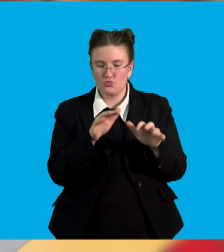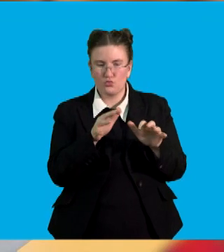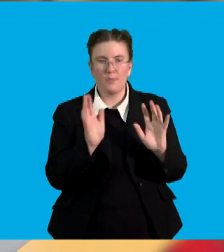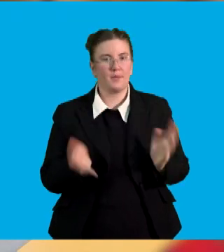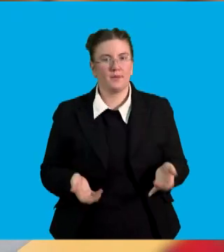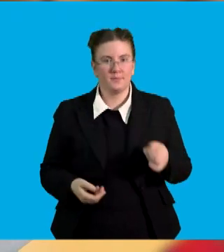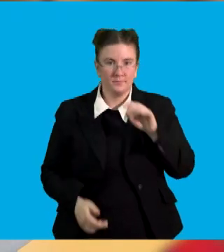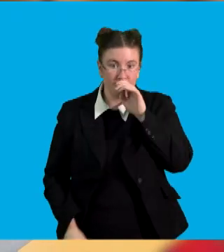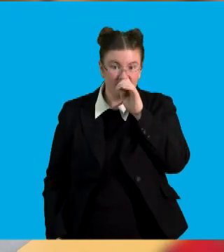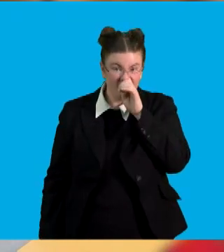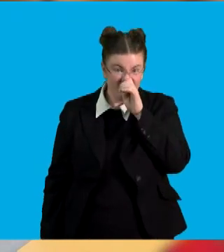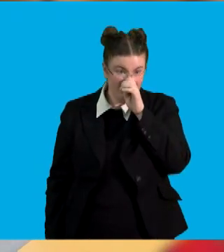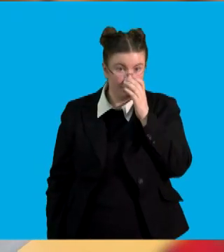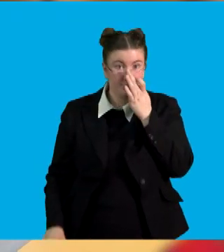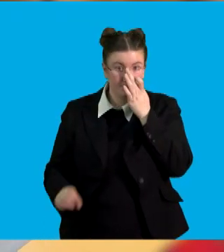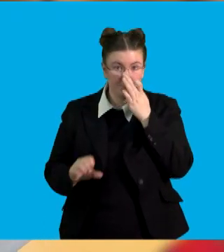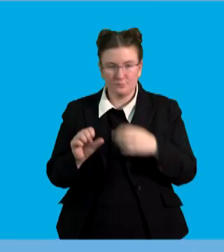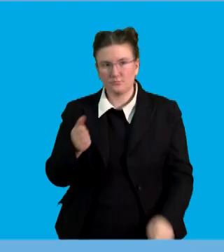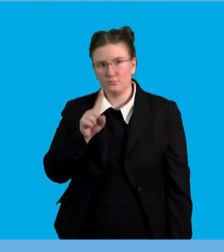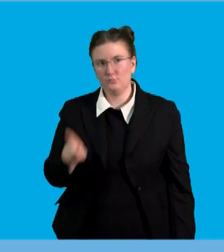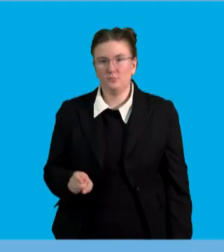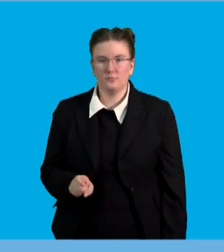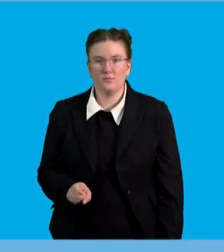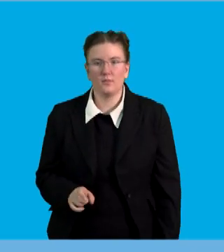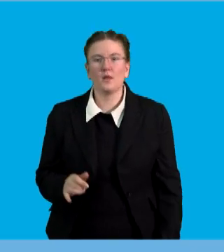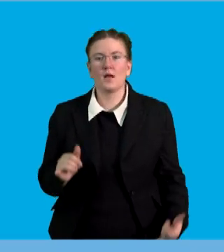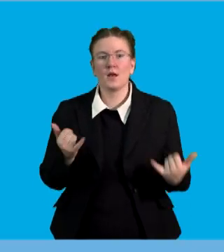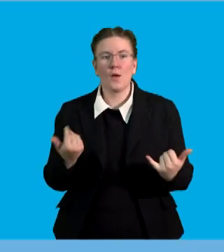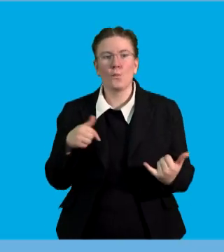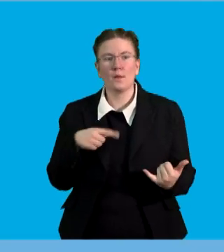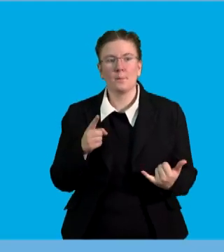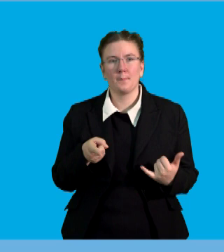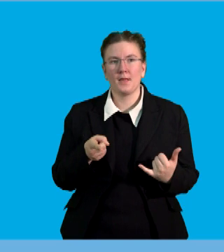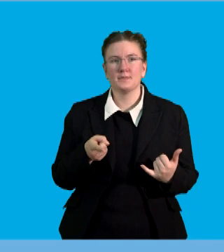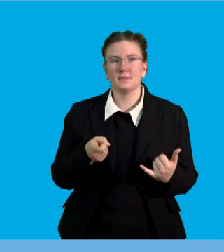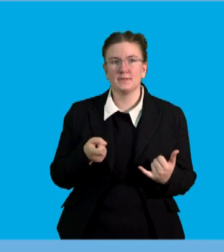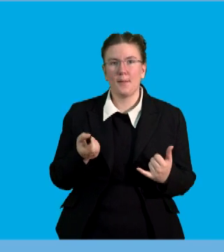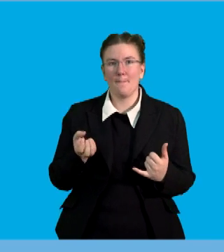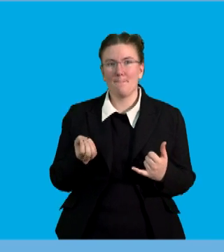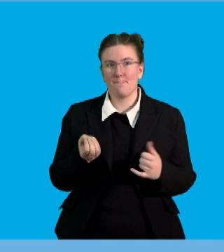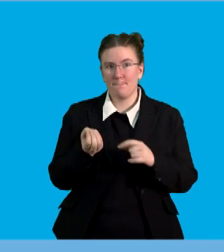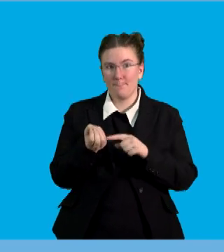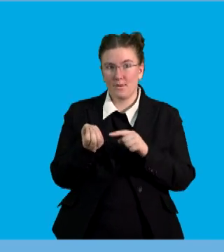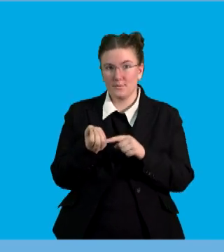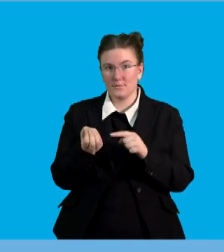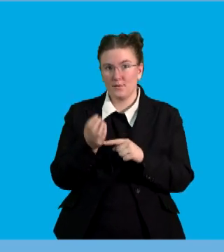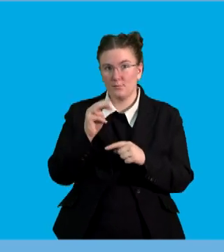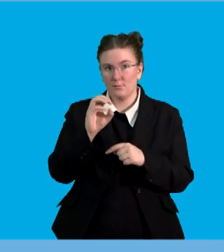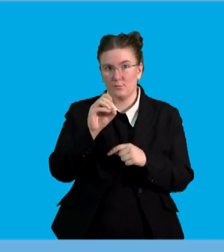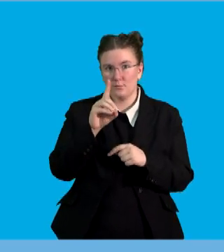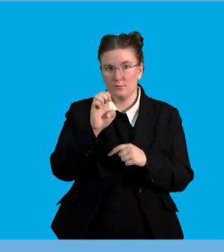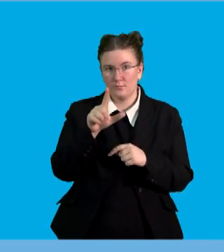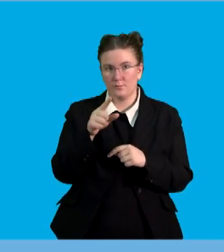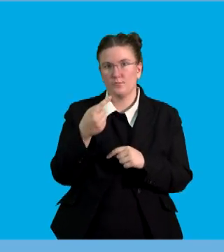point. Next question. We now need to use the particle model of matter to explain why you can compress a